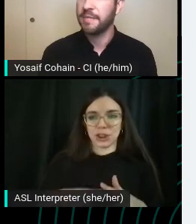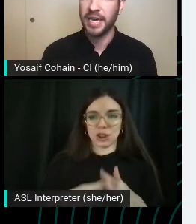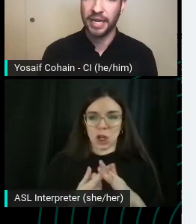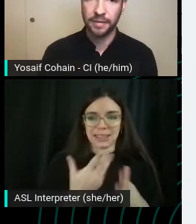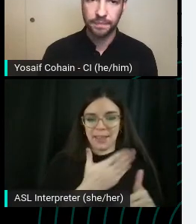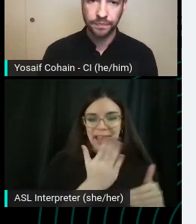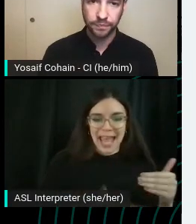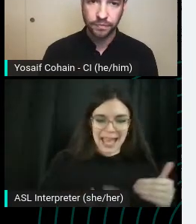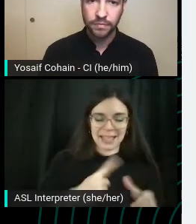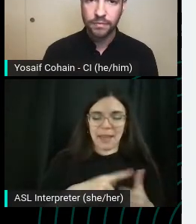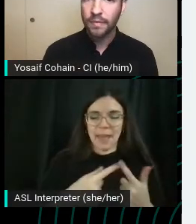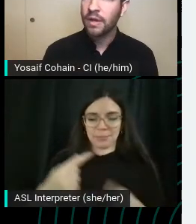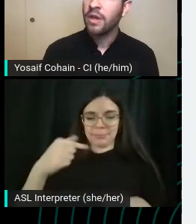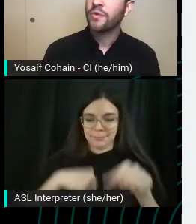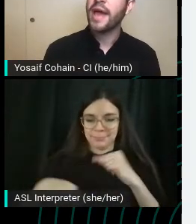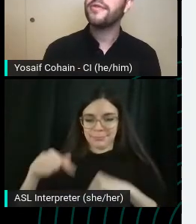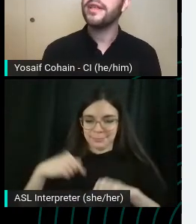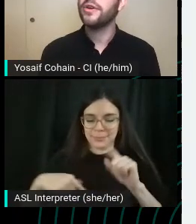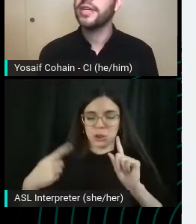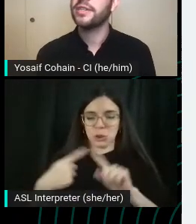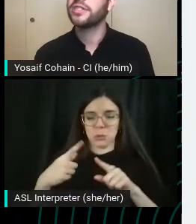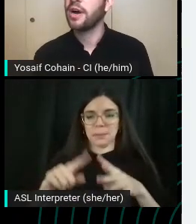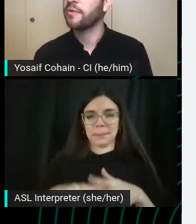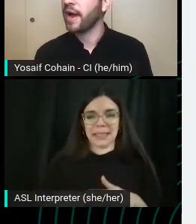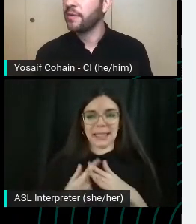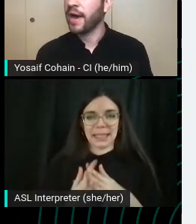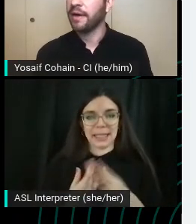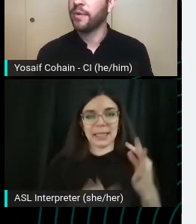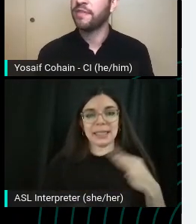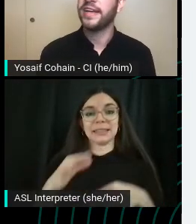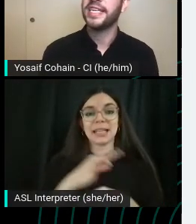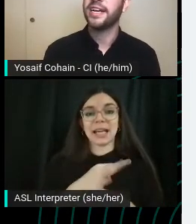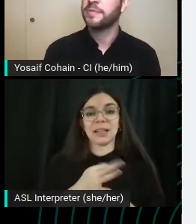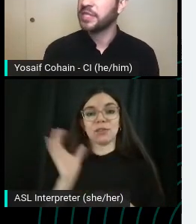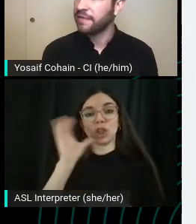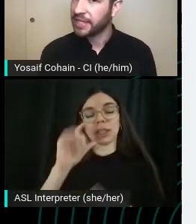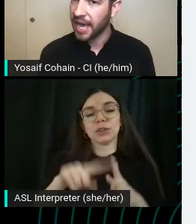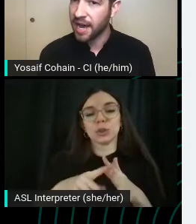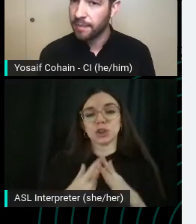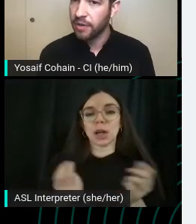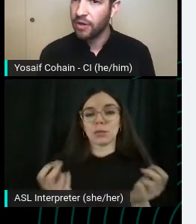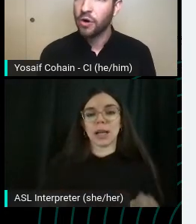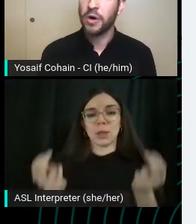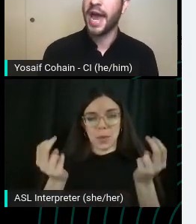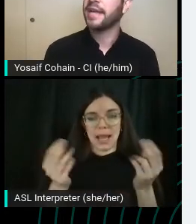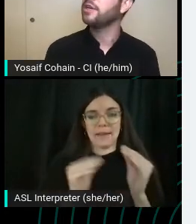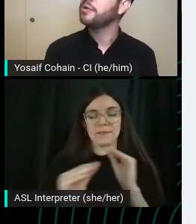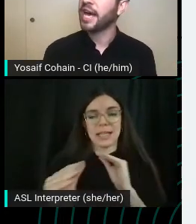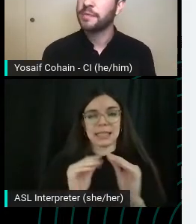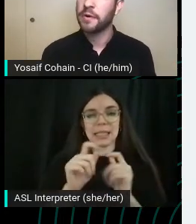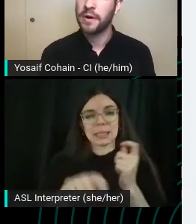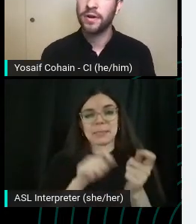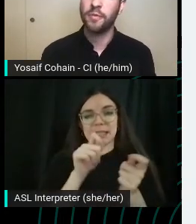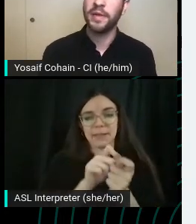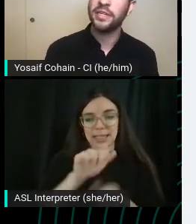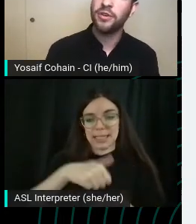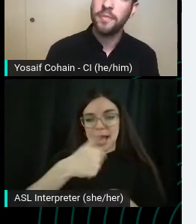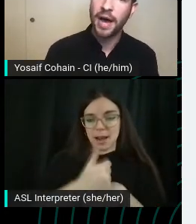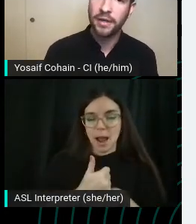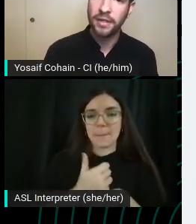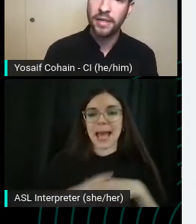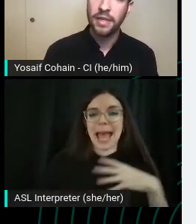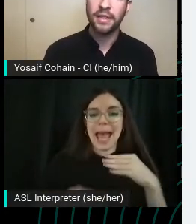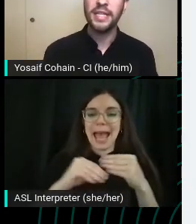back to the beginning. Rather than looking to start right away with fixing a specific setup or adding a new dashboard or building a